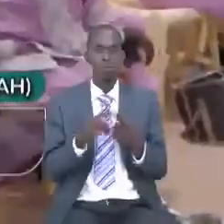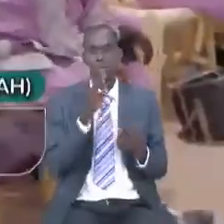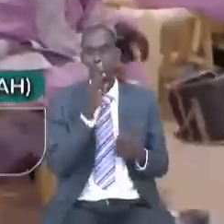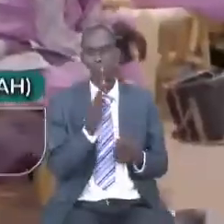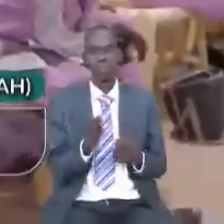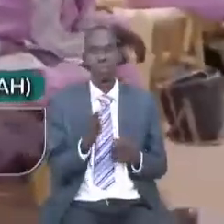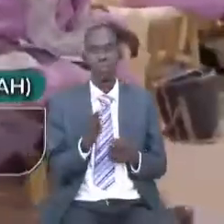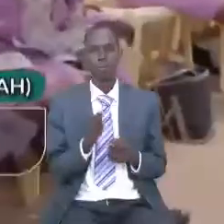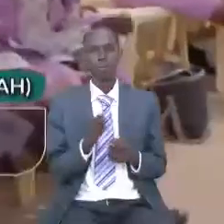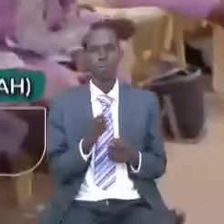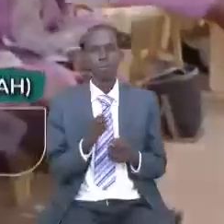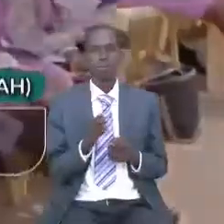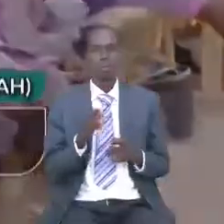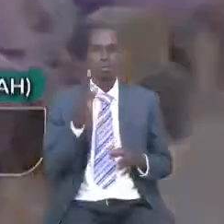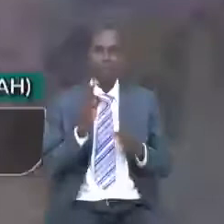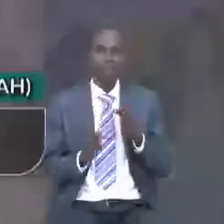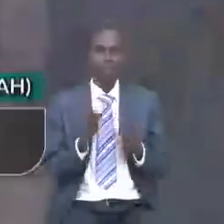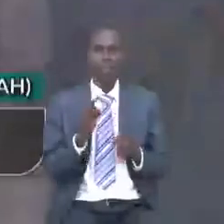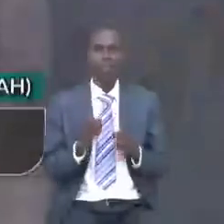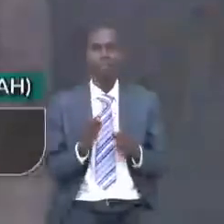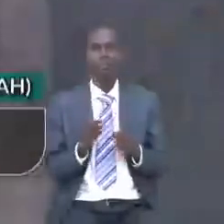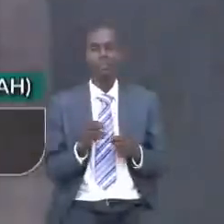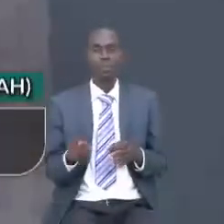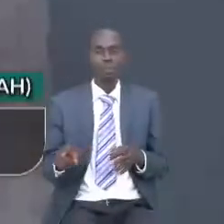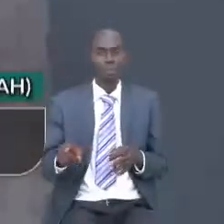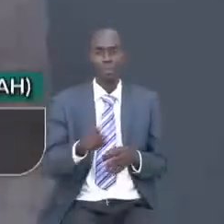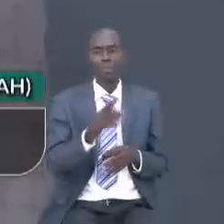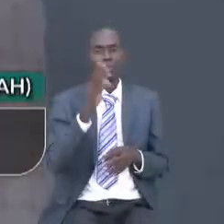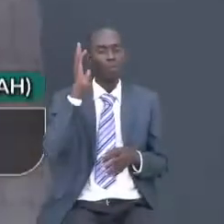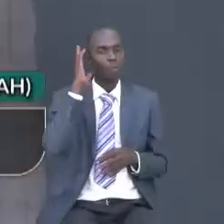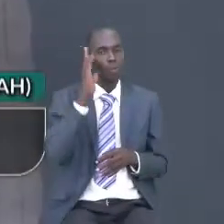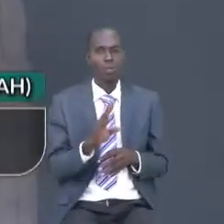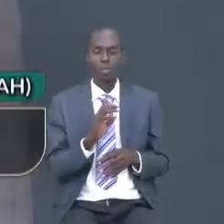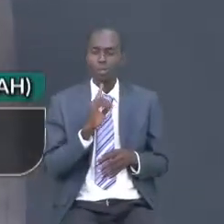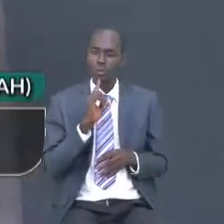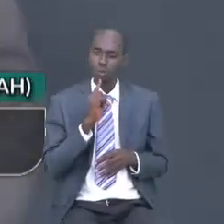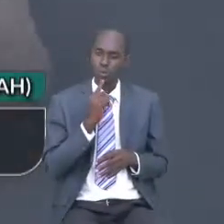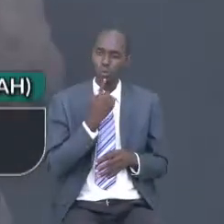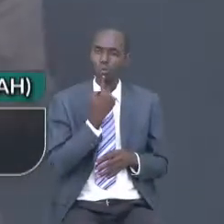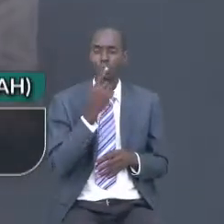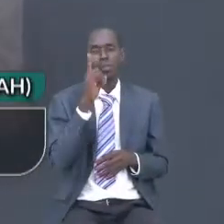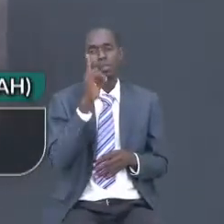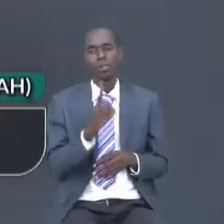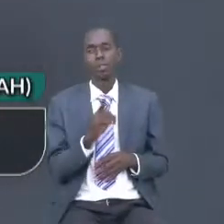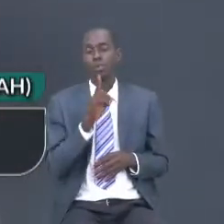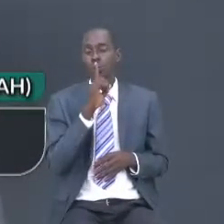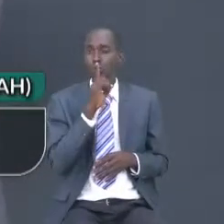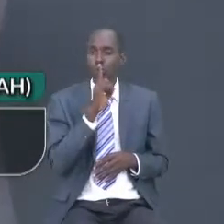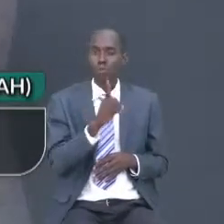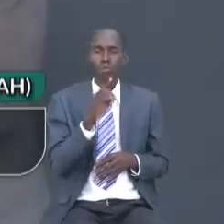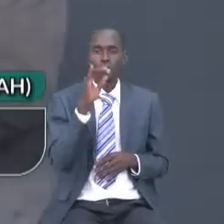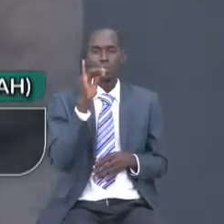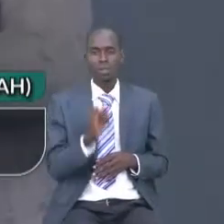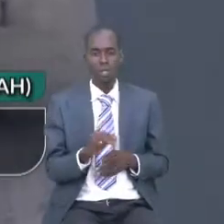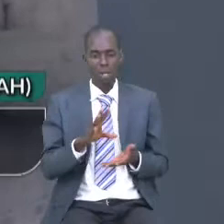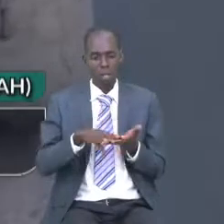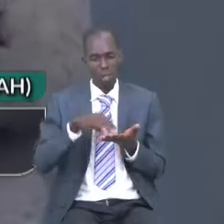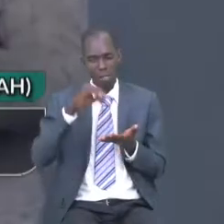if they will diligently learn, if they will